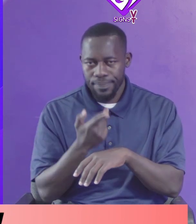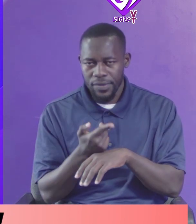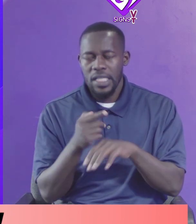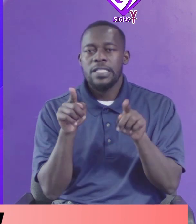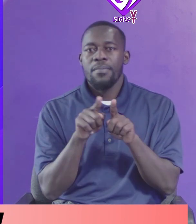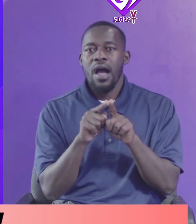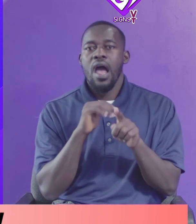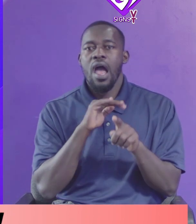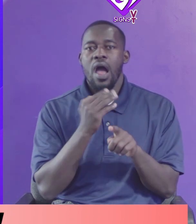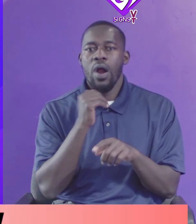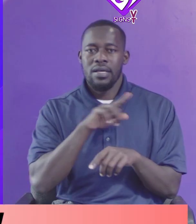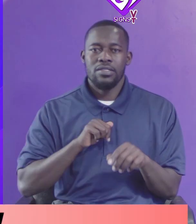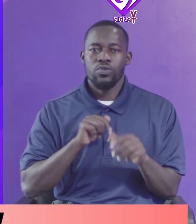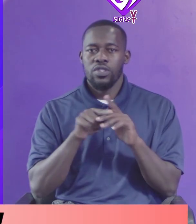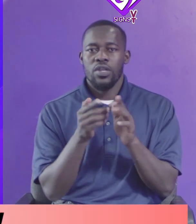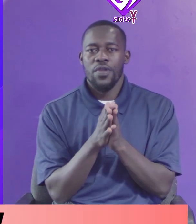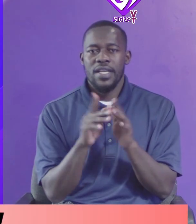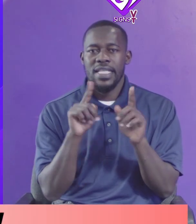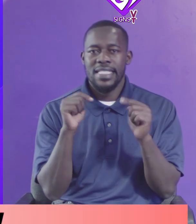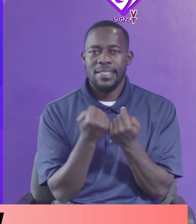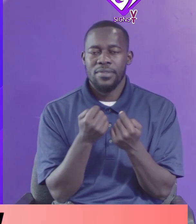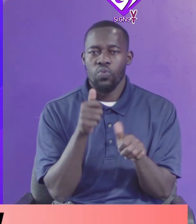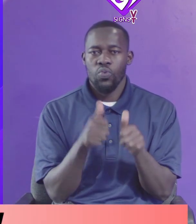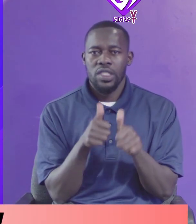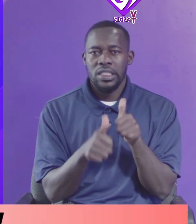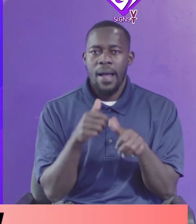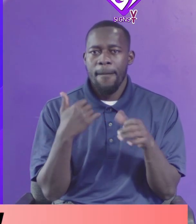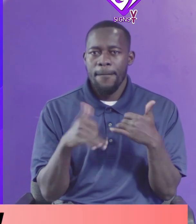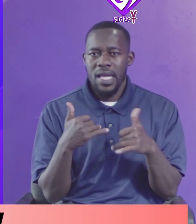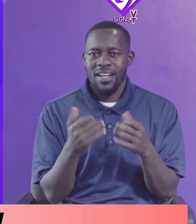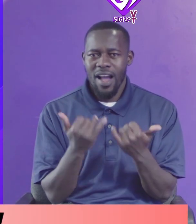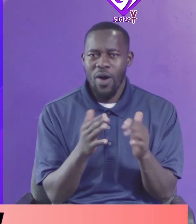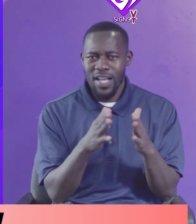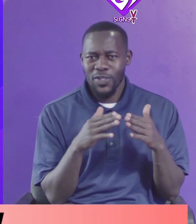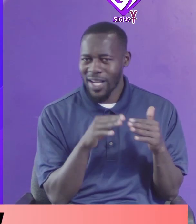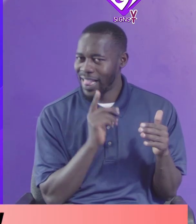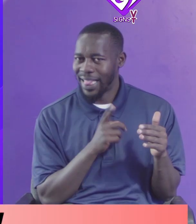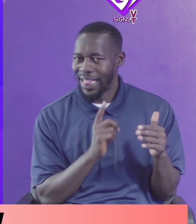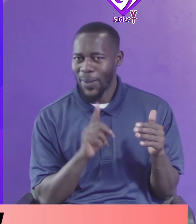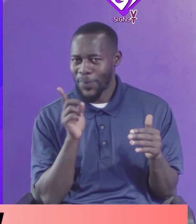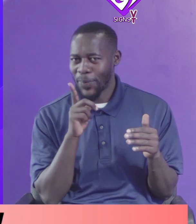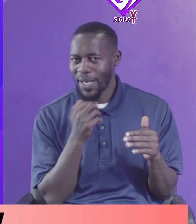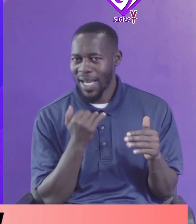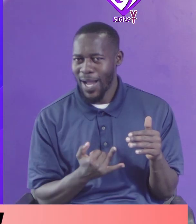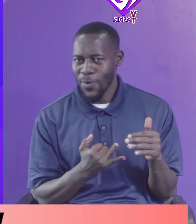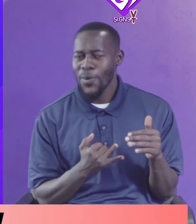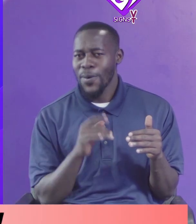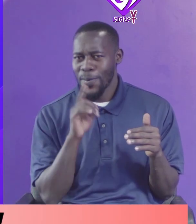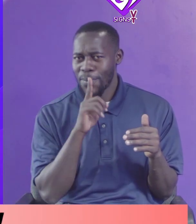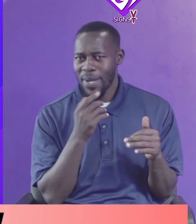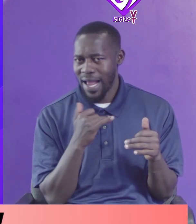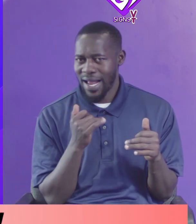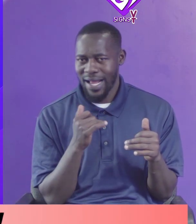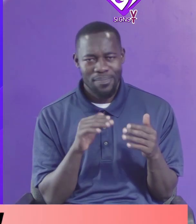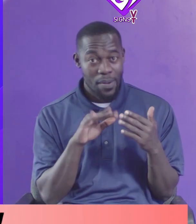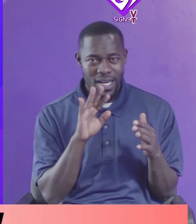start with timu yenye nasumbua kwa sasa. Si Arsenal, najua inasumbua sana. Lakini as far as top scorers is concerned, Erling Haaland